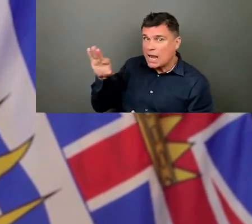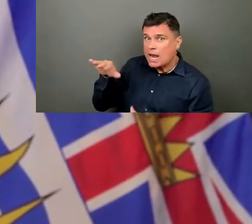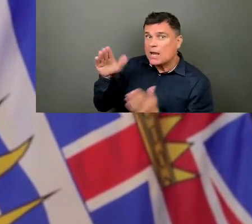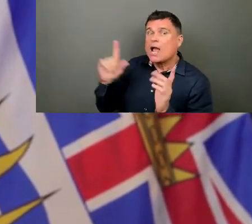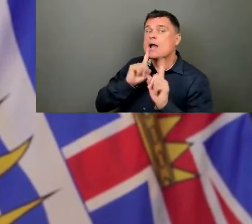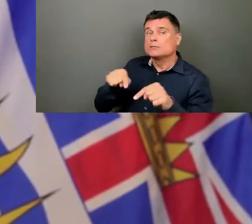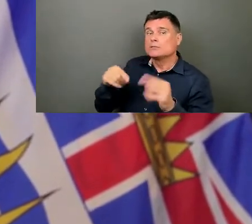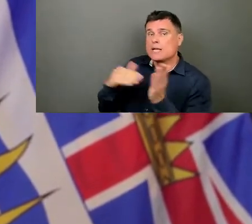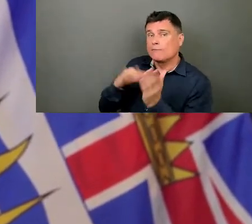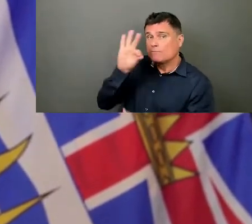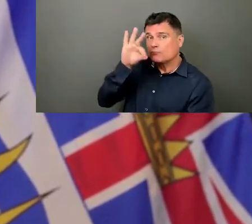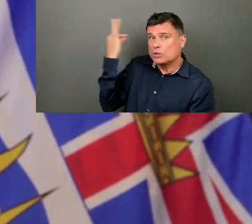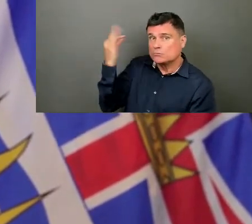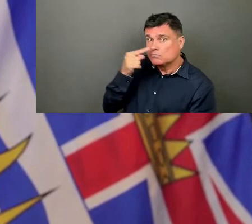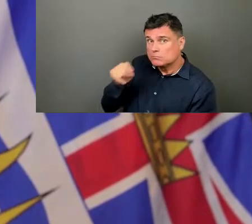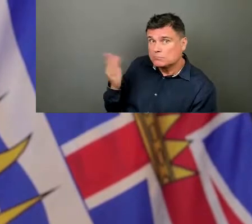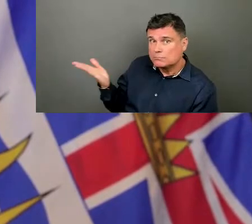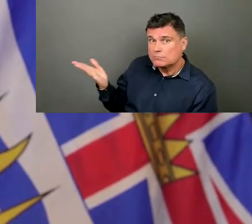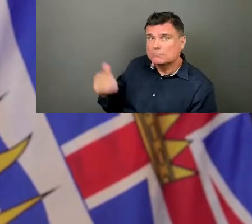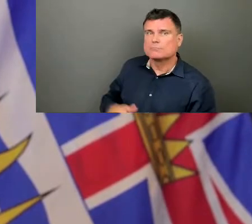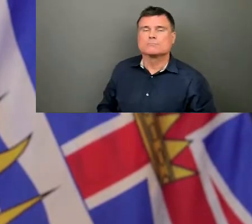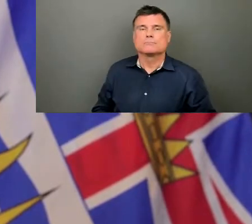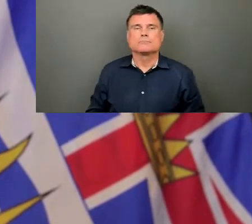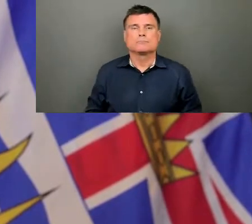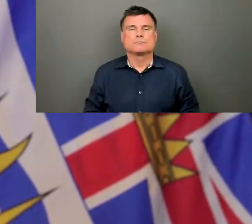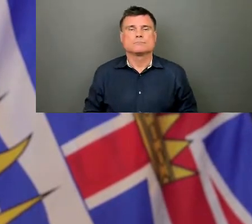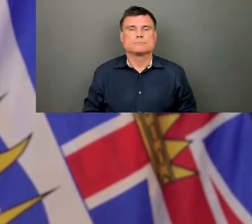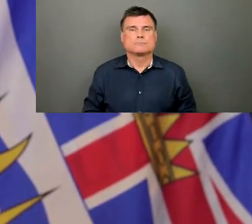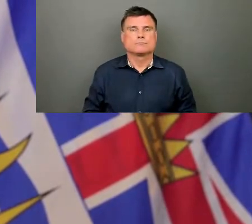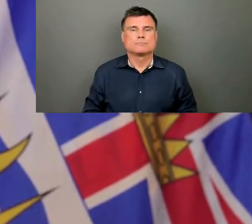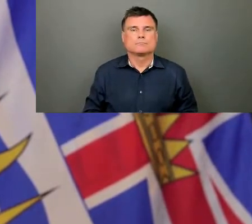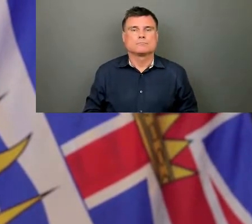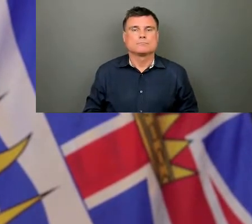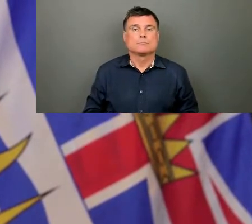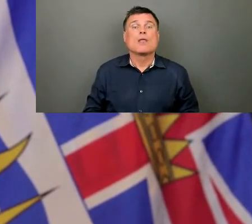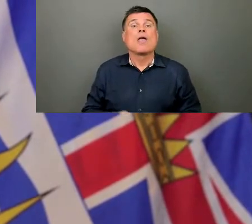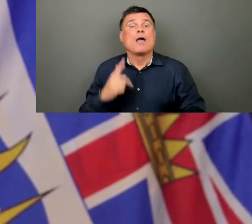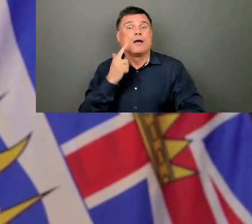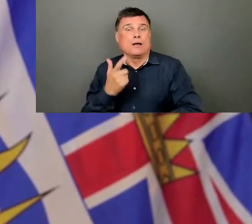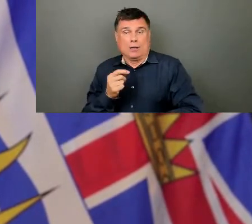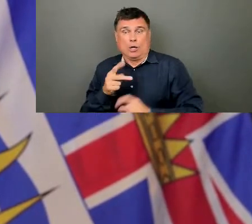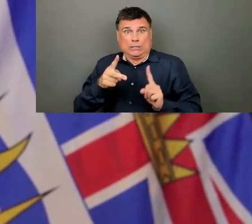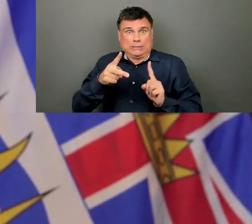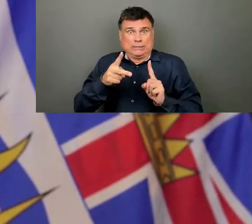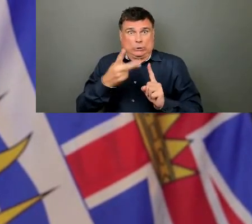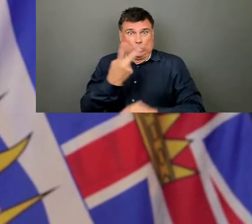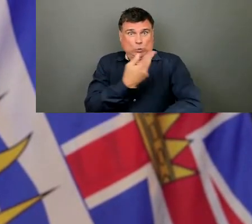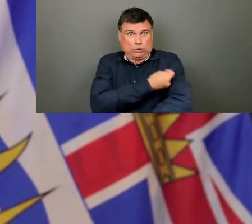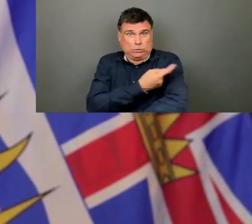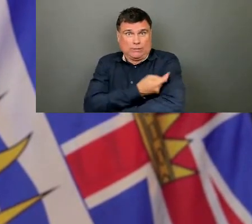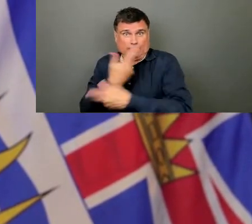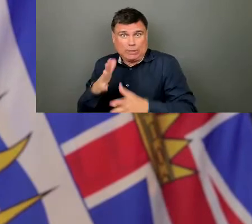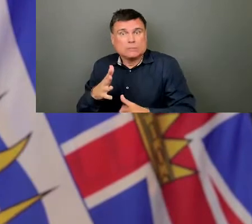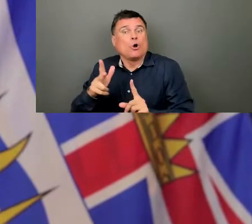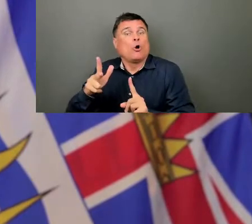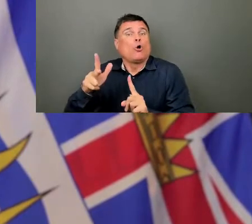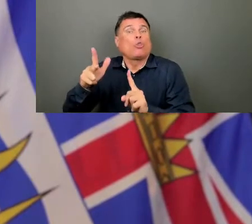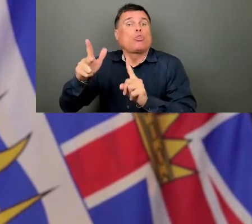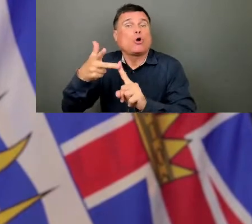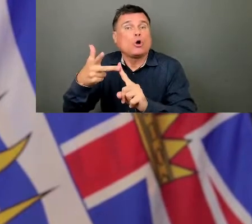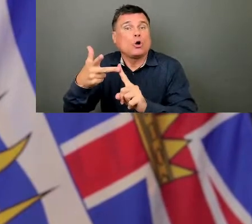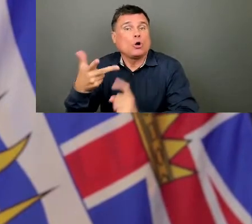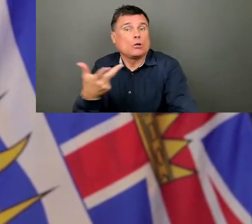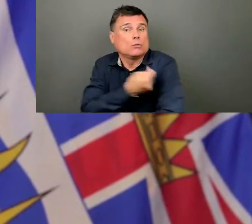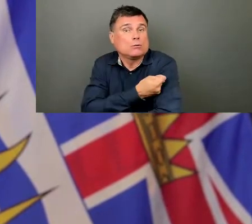BC? We know that Alberta just announced that they're starting to roll out or moving towards booster shots, third shots for